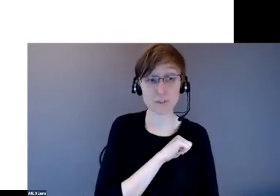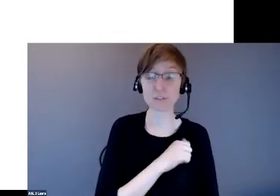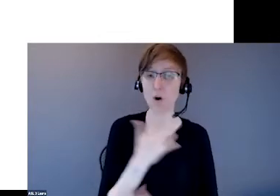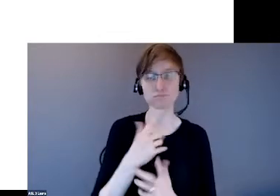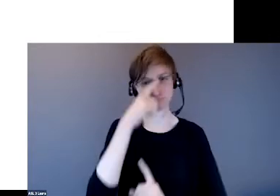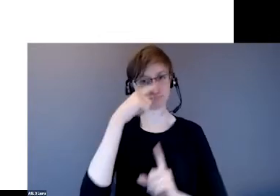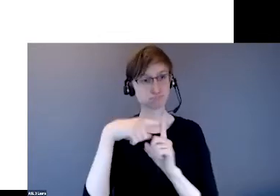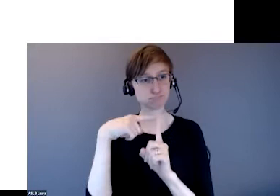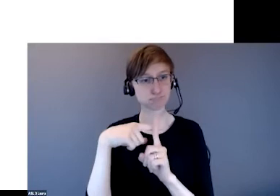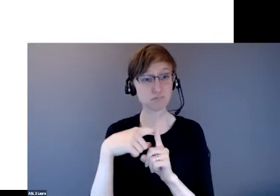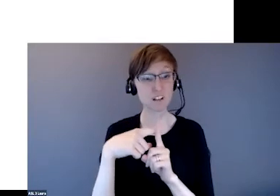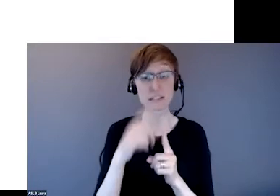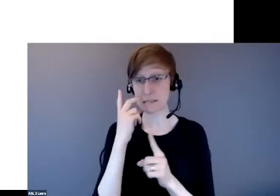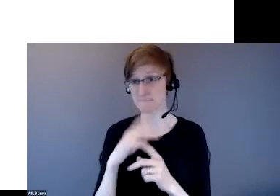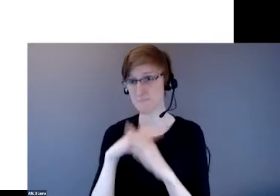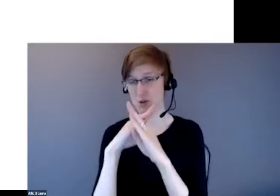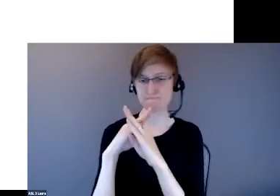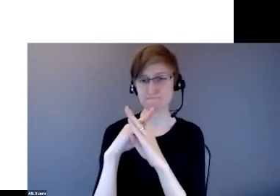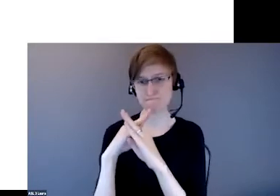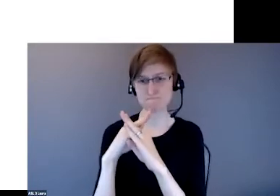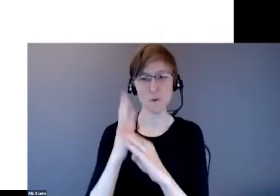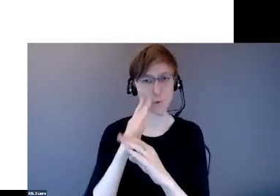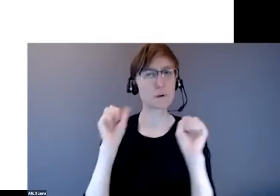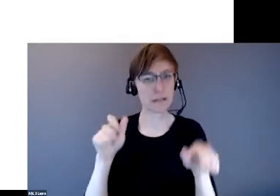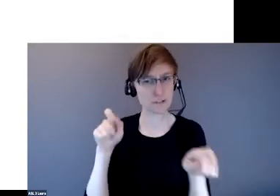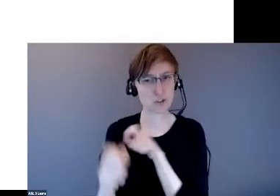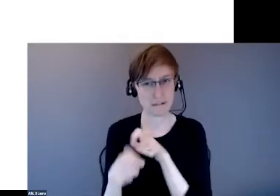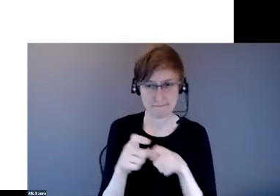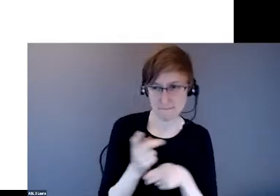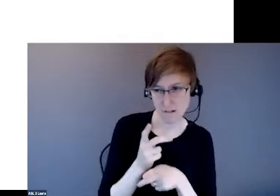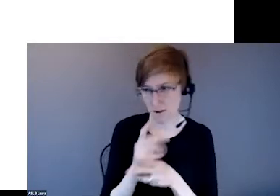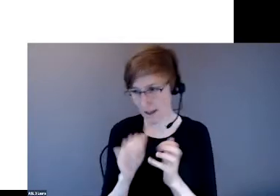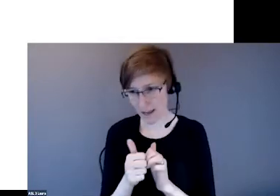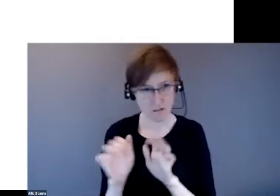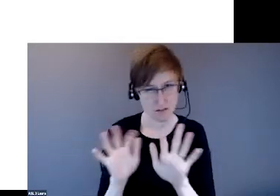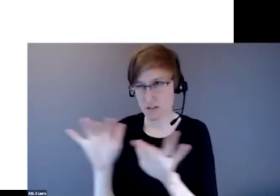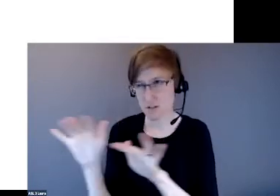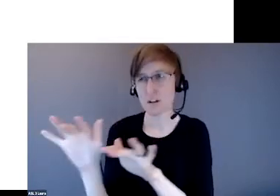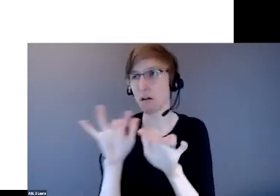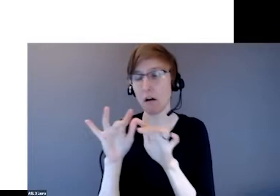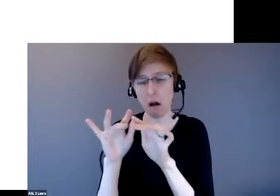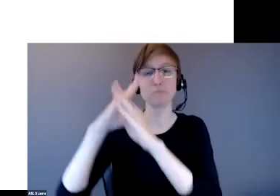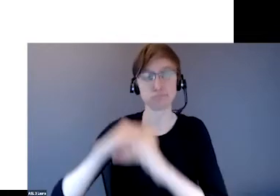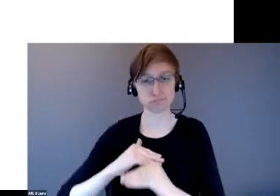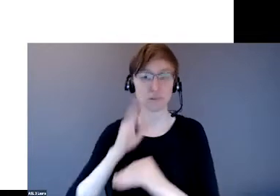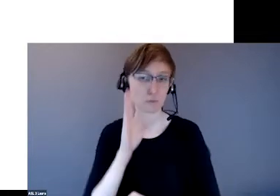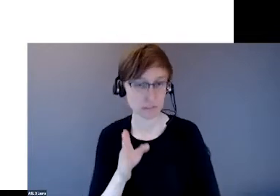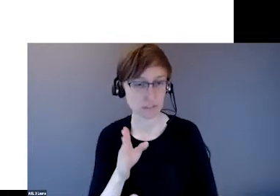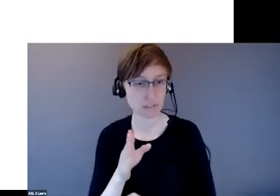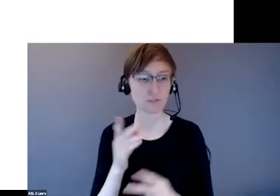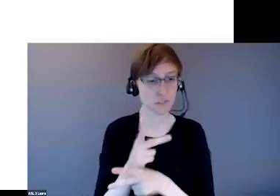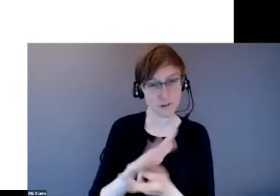changed. They just need to find the right factors, the right individuals, the right structures to help them manage their way through barriers and navigate